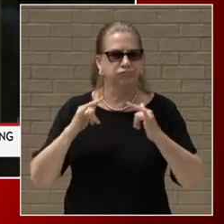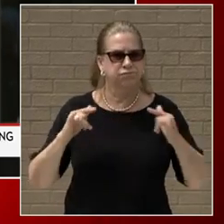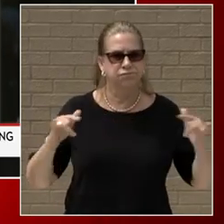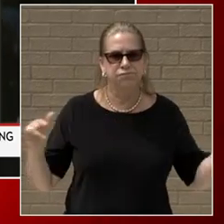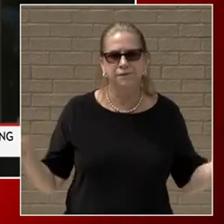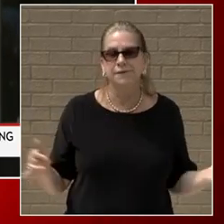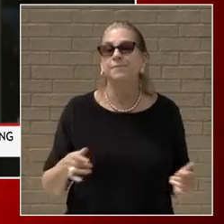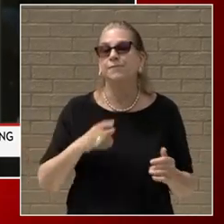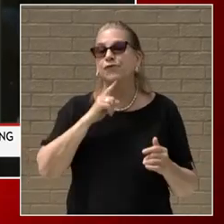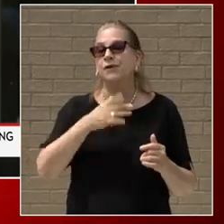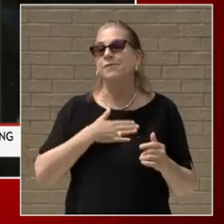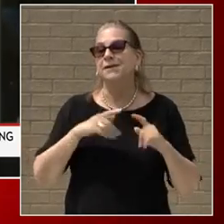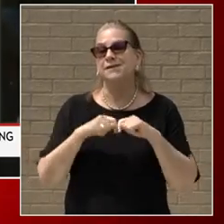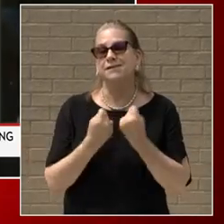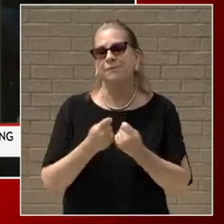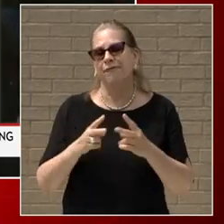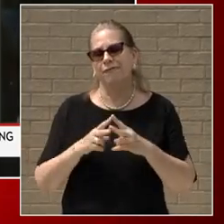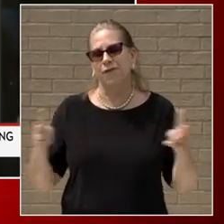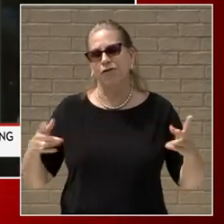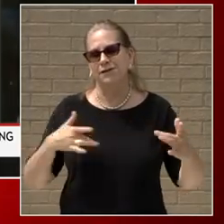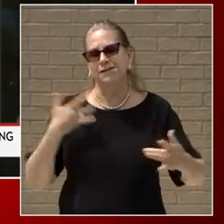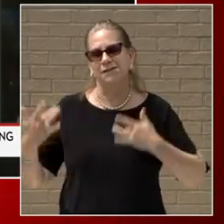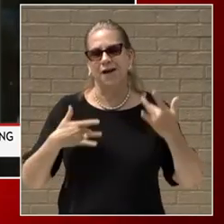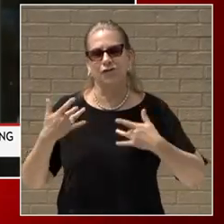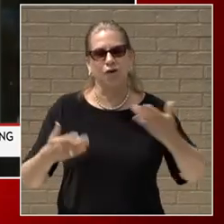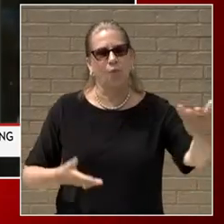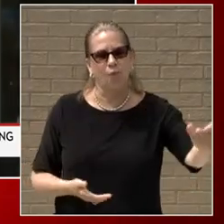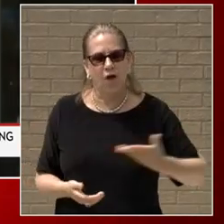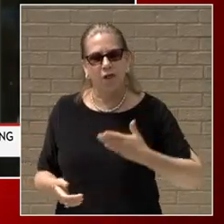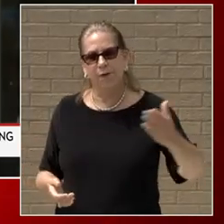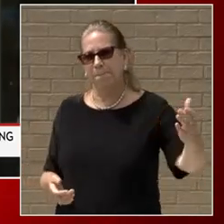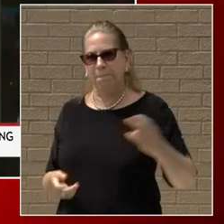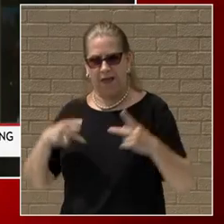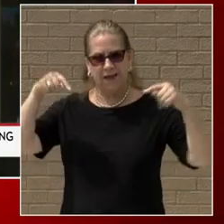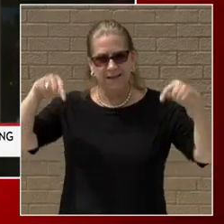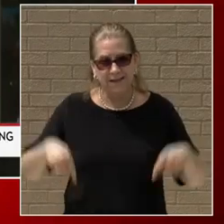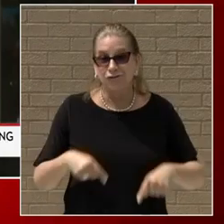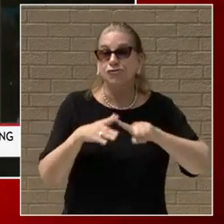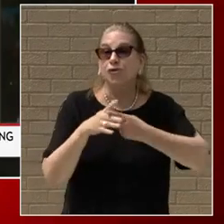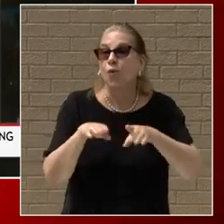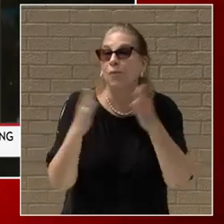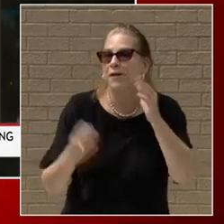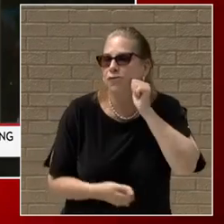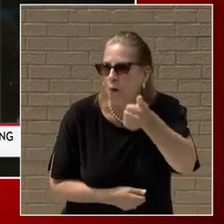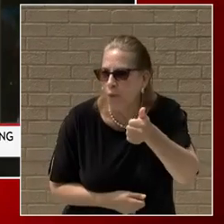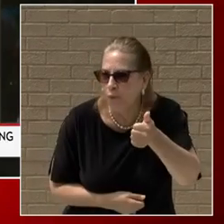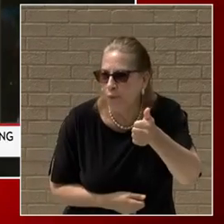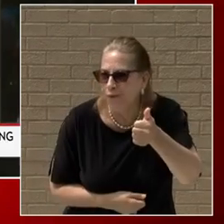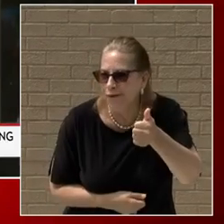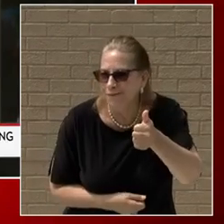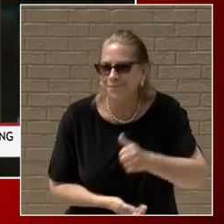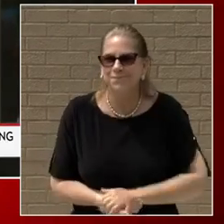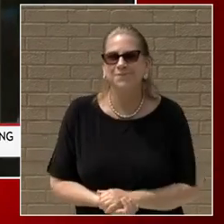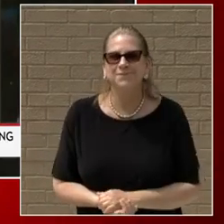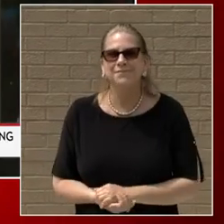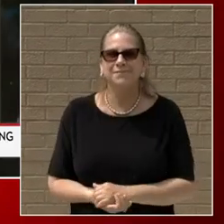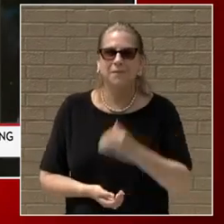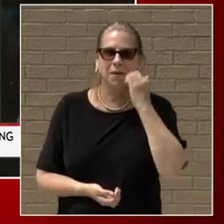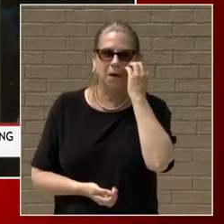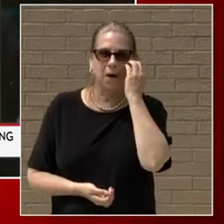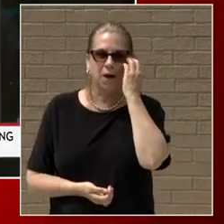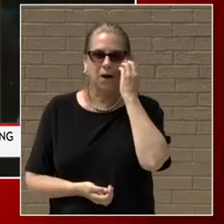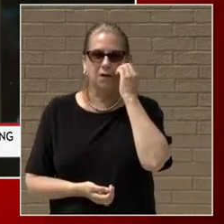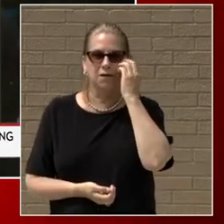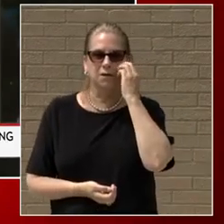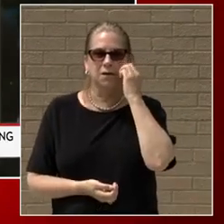excited to welcome you back for our opening weekend on tomorrow. All right? Now, after a year of adapting to the pandemic,